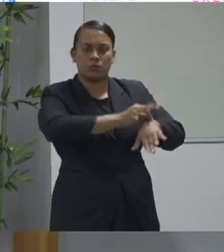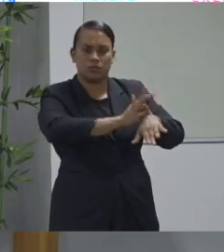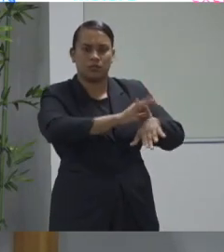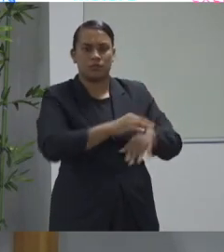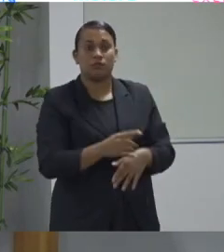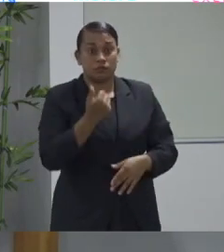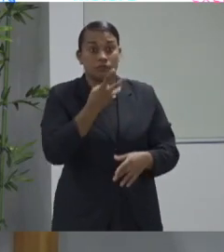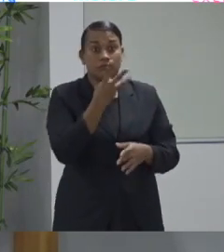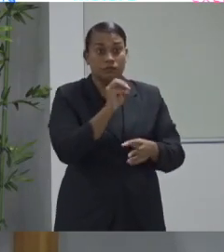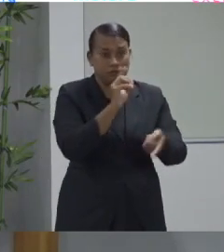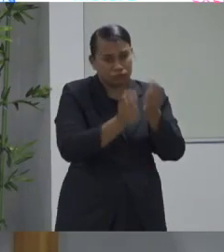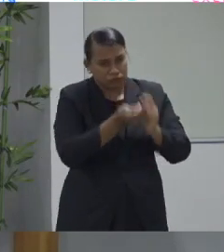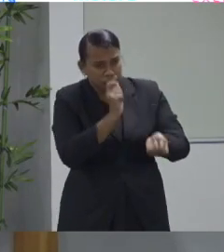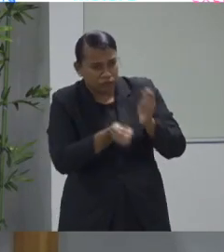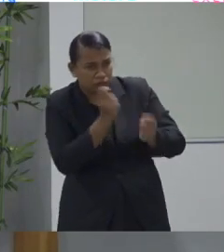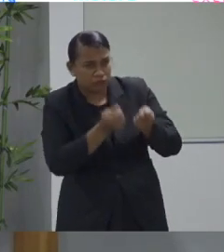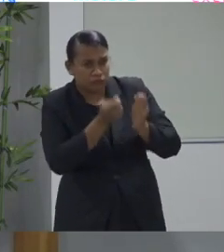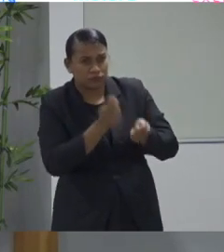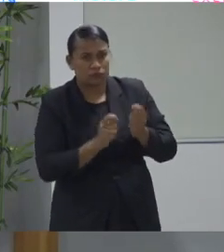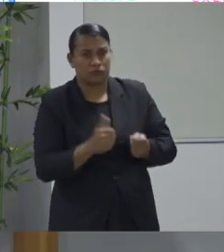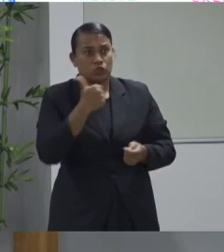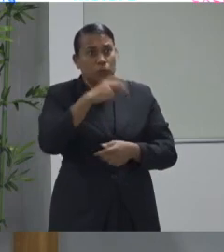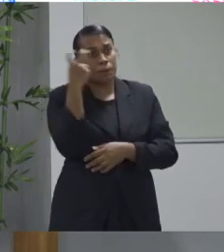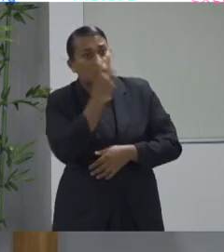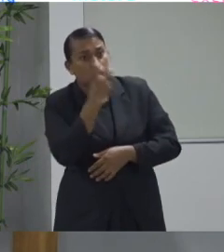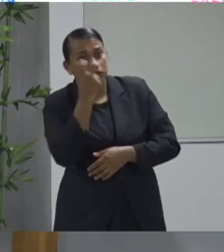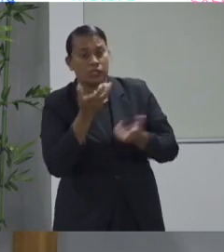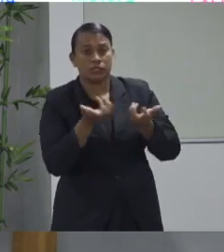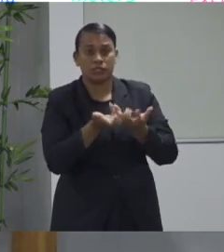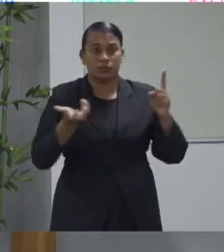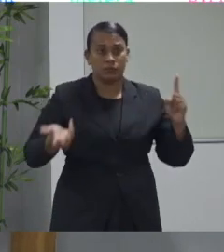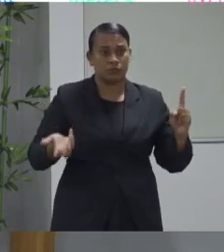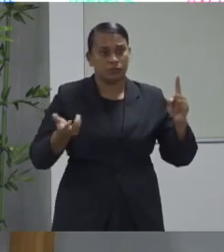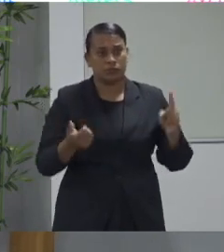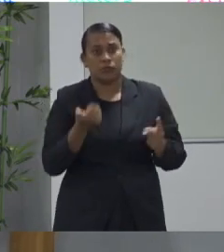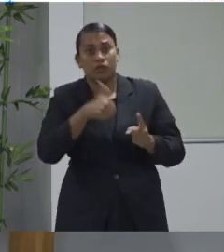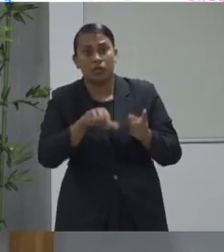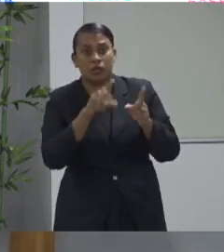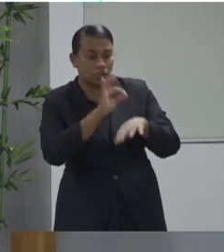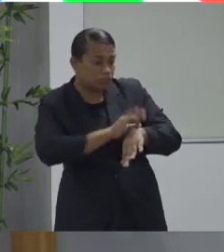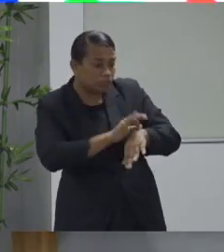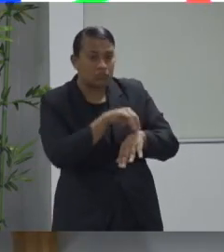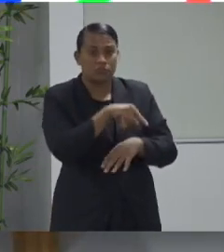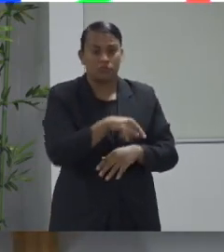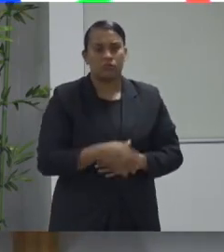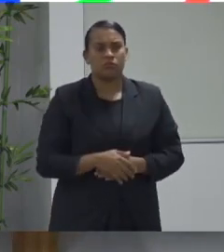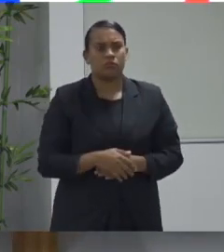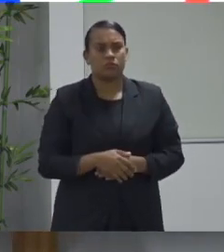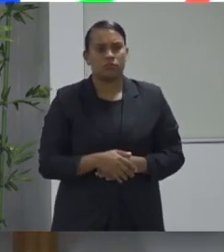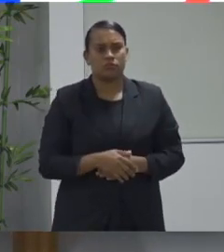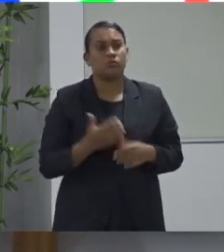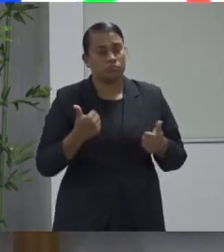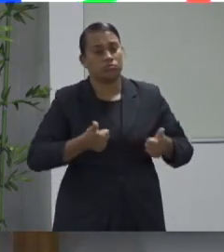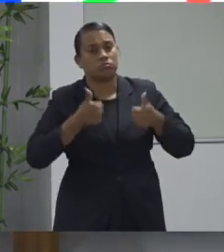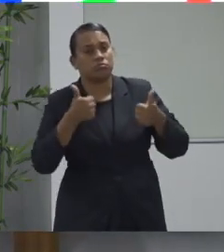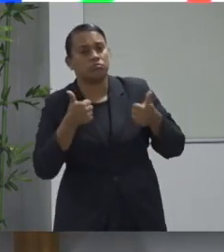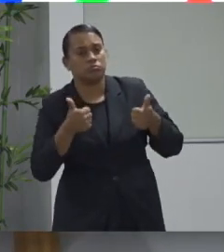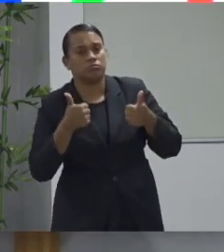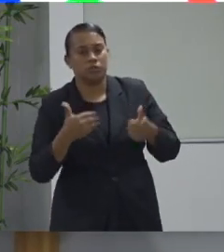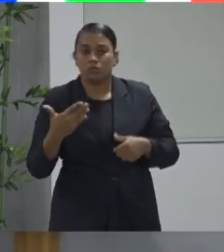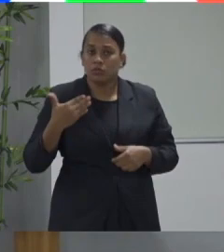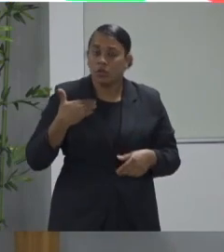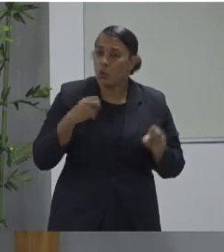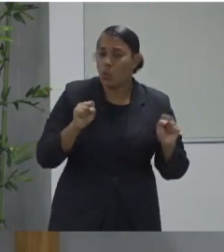been under isolation at Lautoka Hospital in a stable condition and under the care of